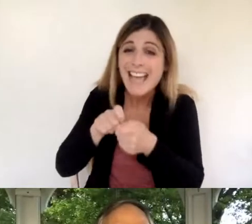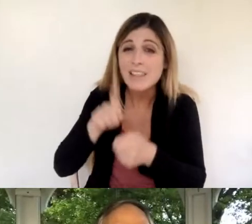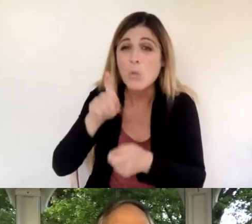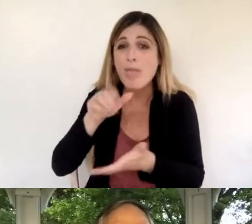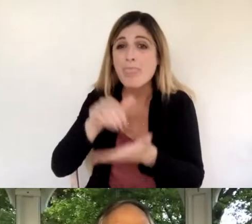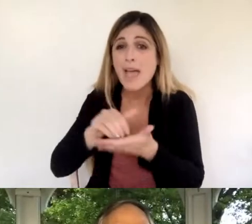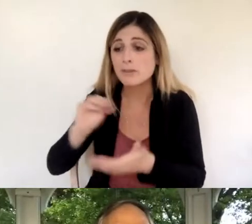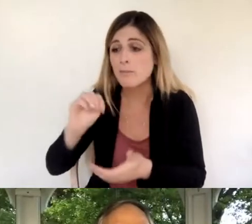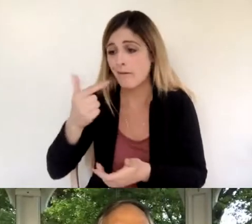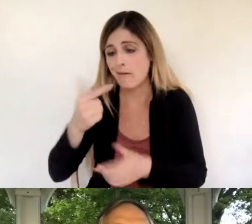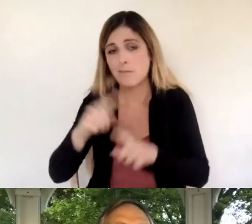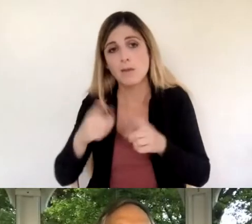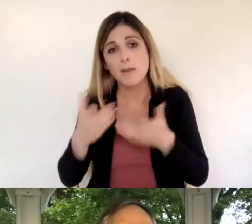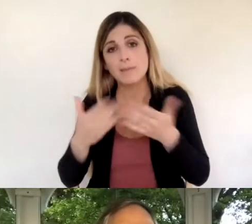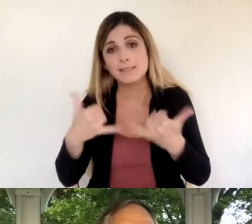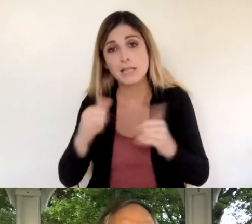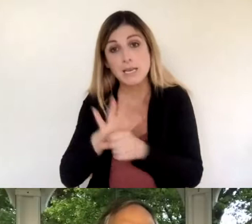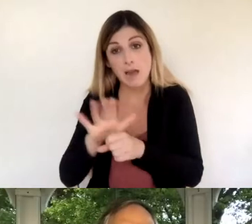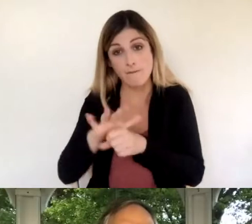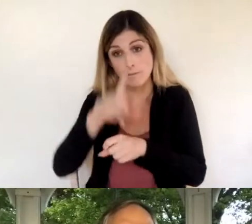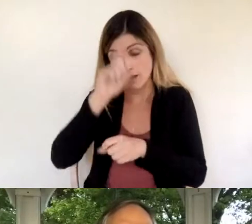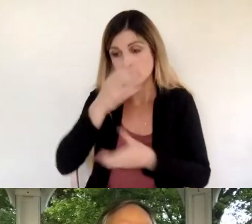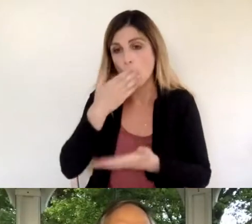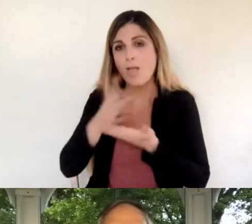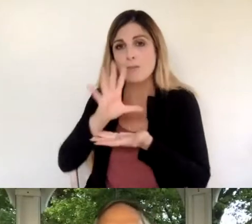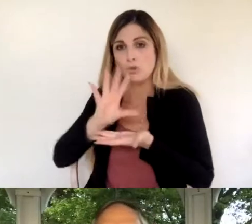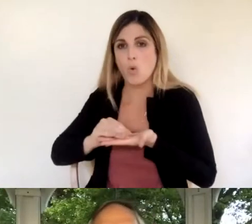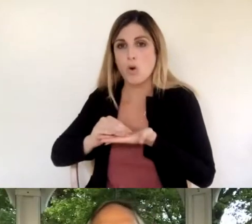all foods from which it's very well absorbed. So